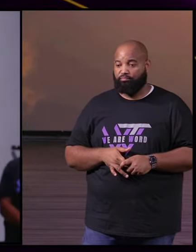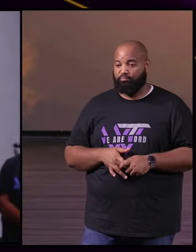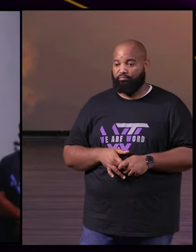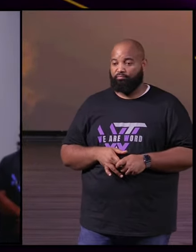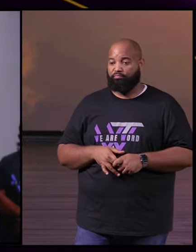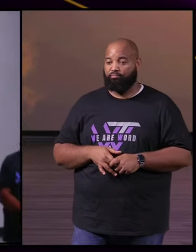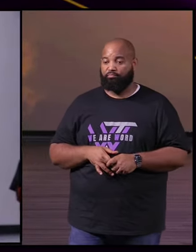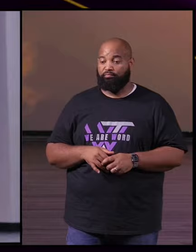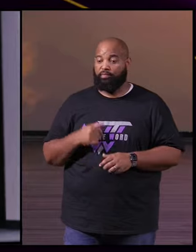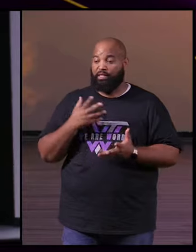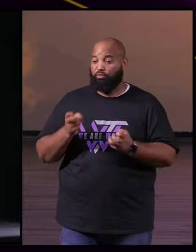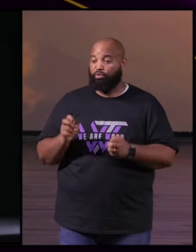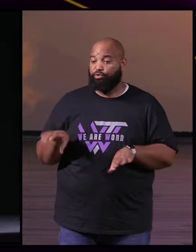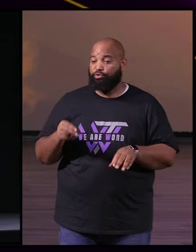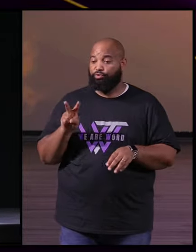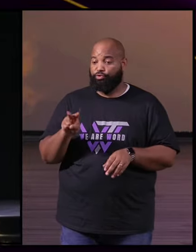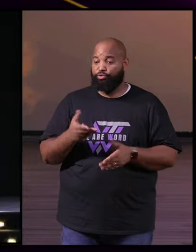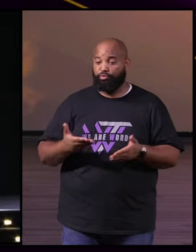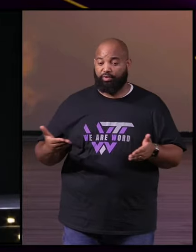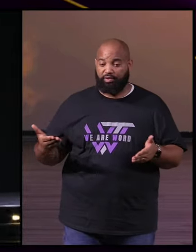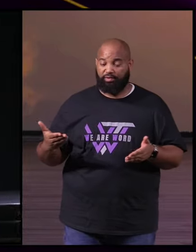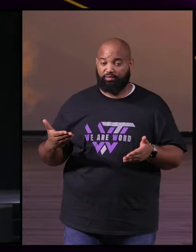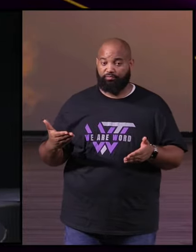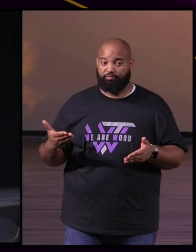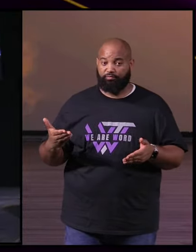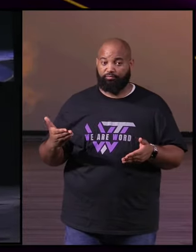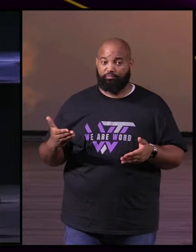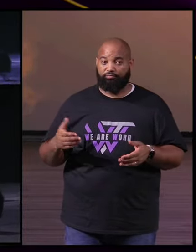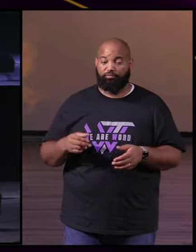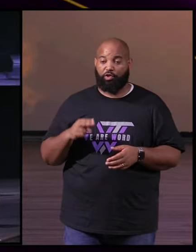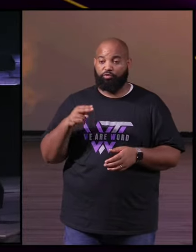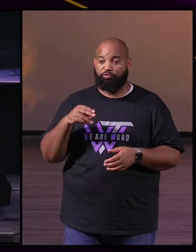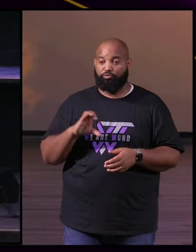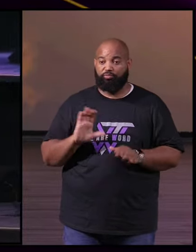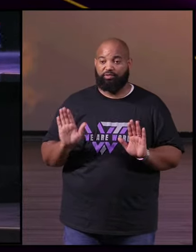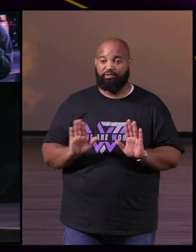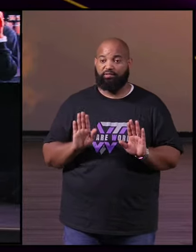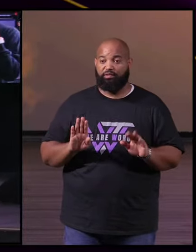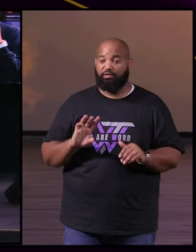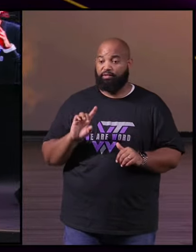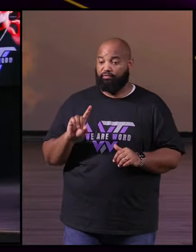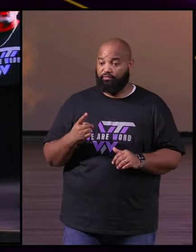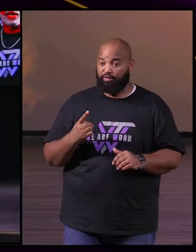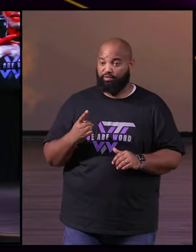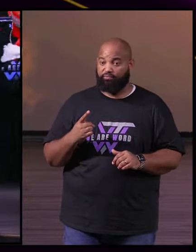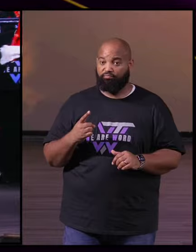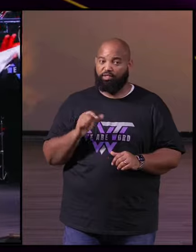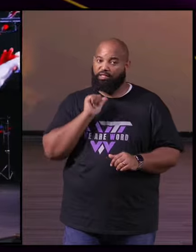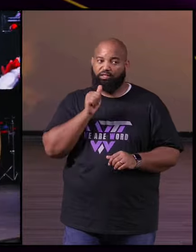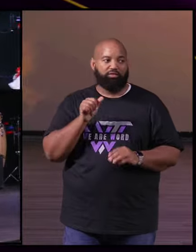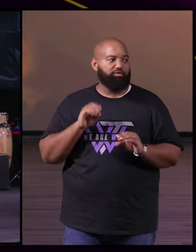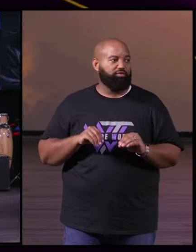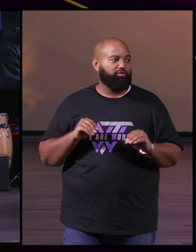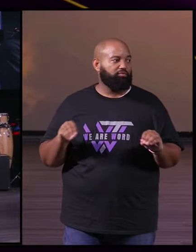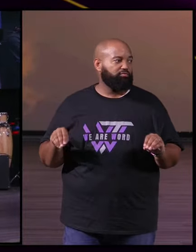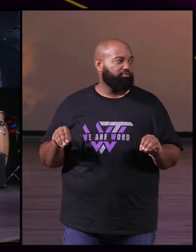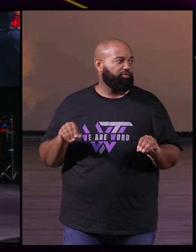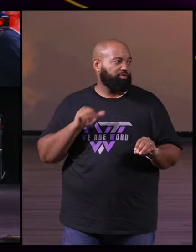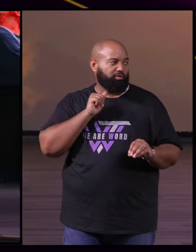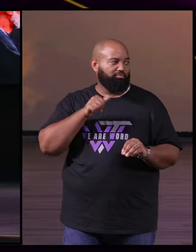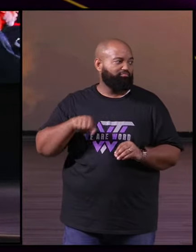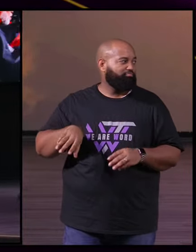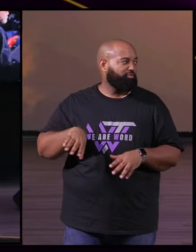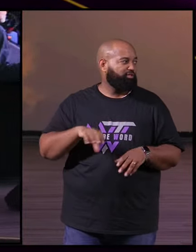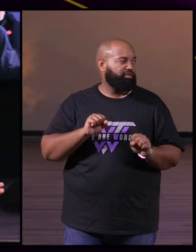I want to do two things on this homecoming Sunday. The first thing I want to do, I don't want anyone moving. I don't want